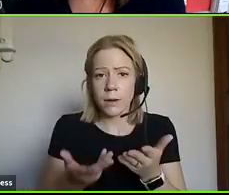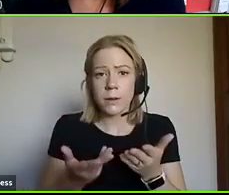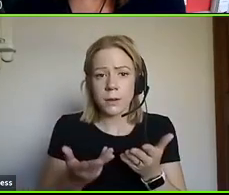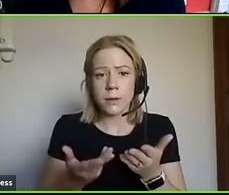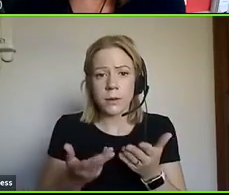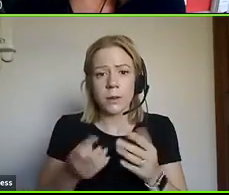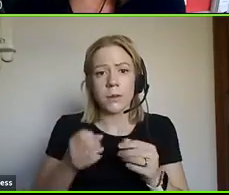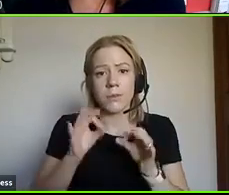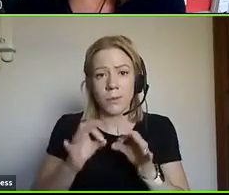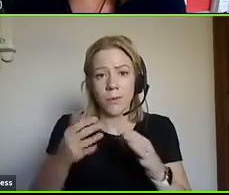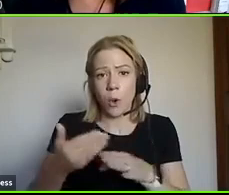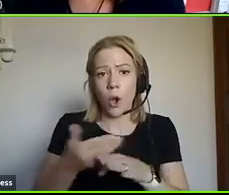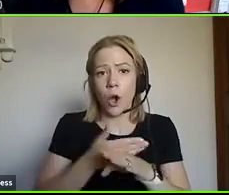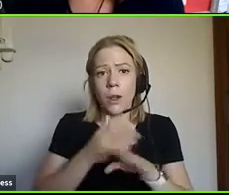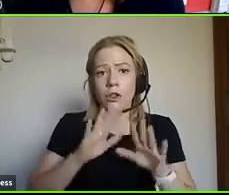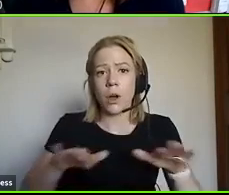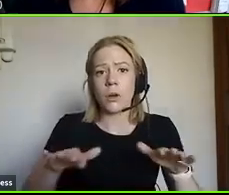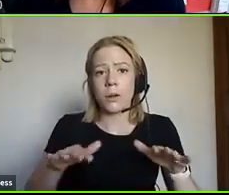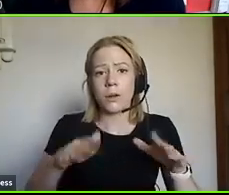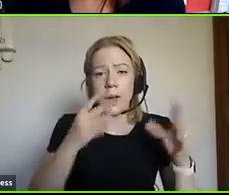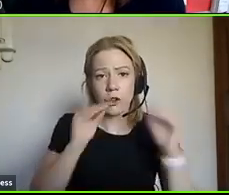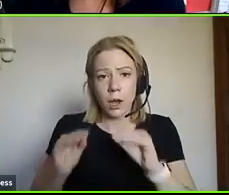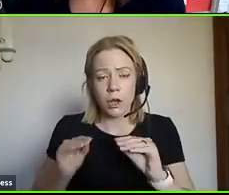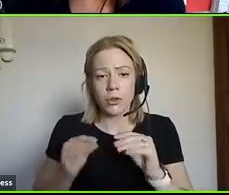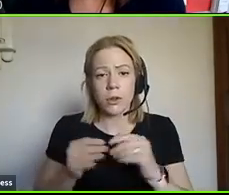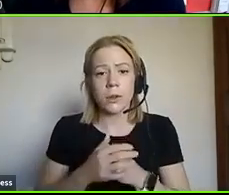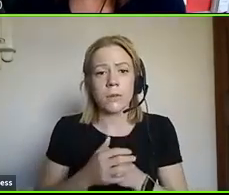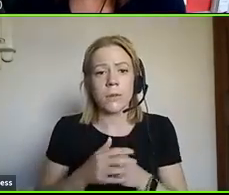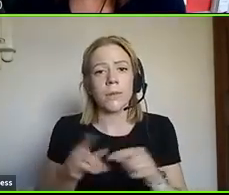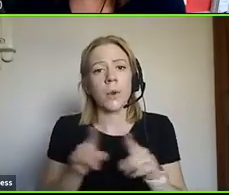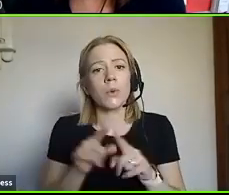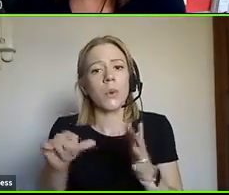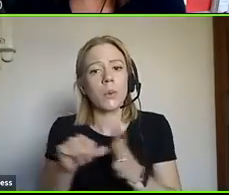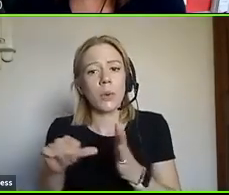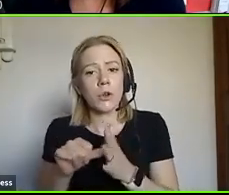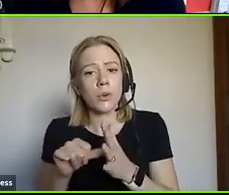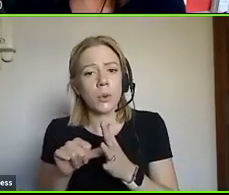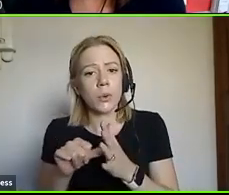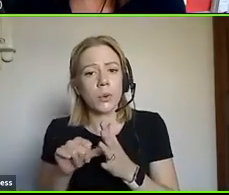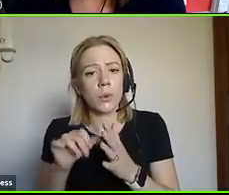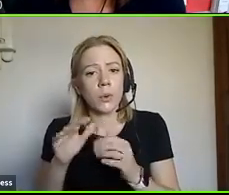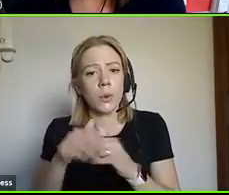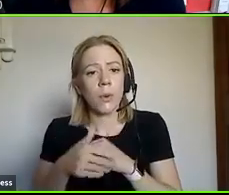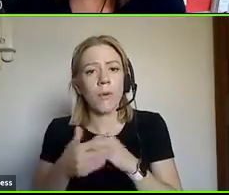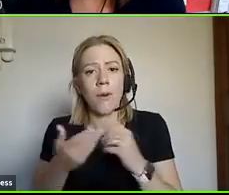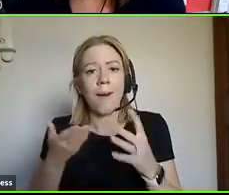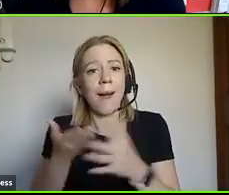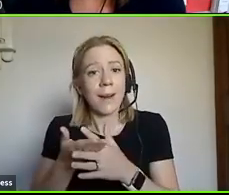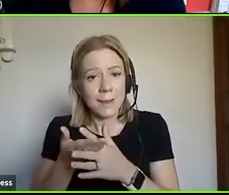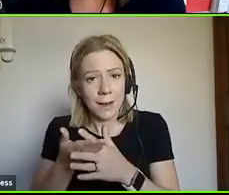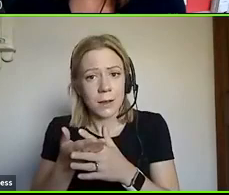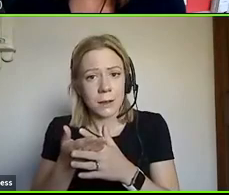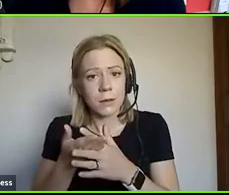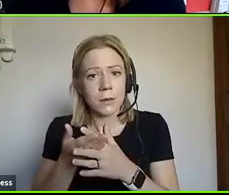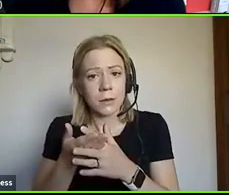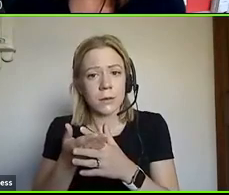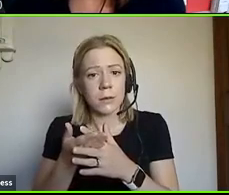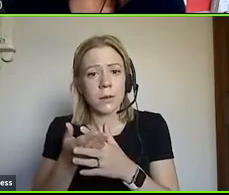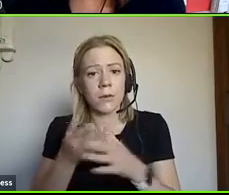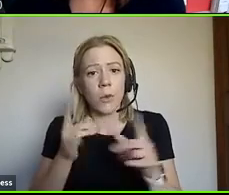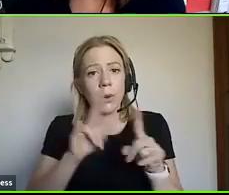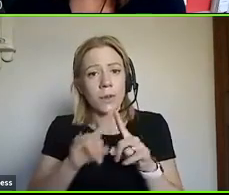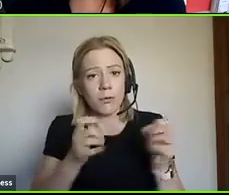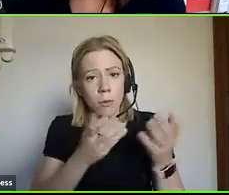childhood education. There are also issues around equitable access to different kinds of provision,